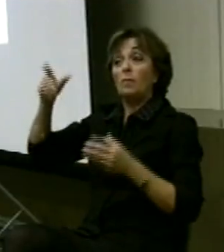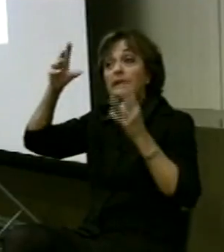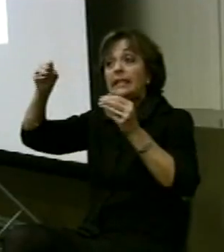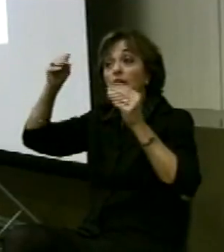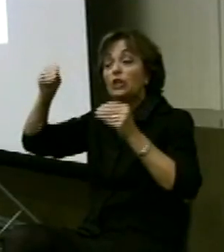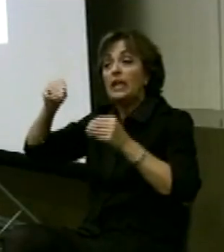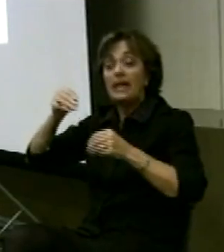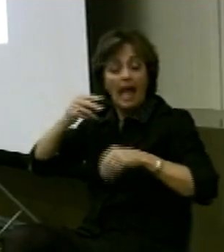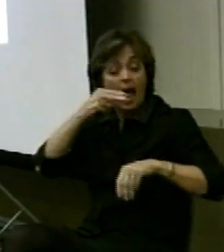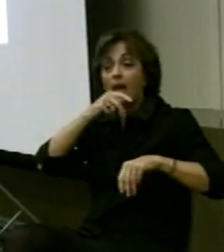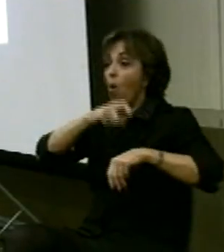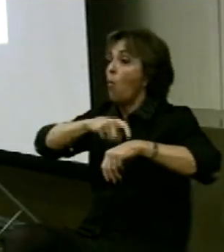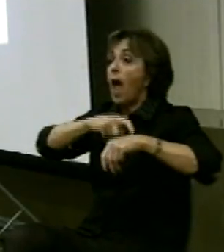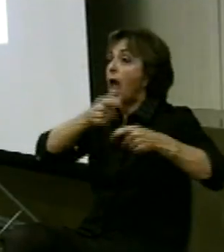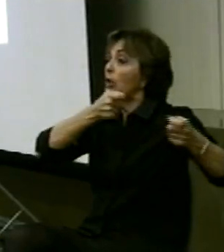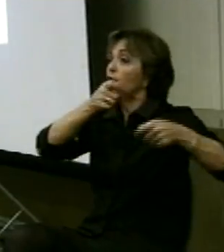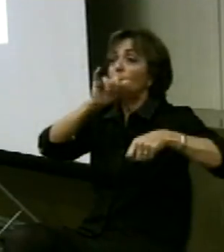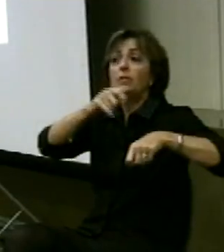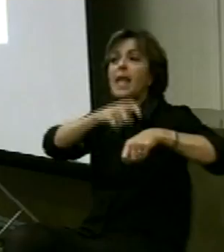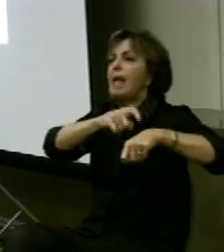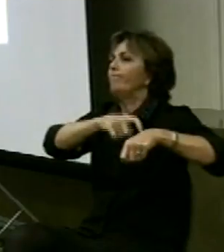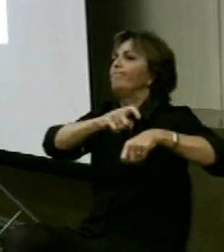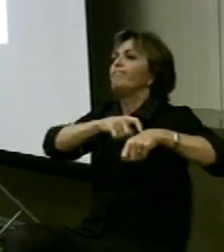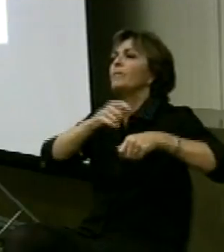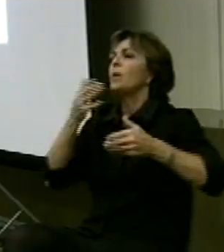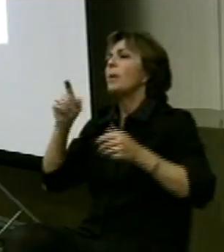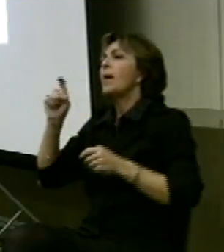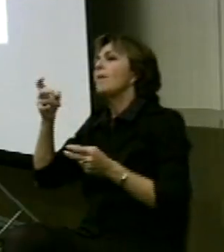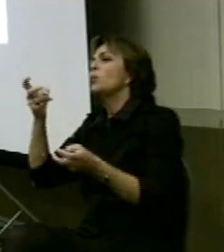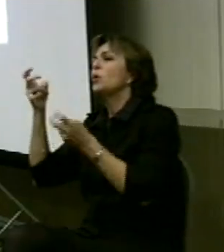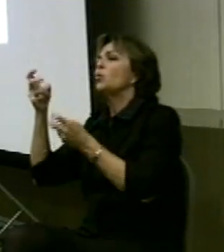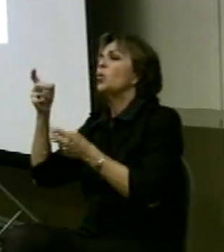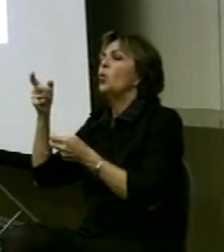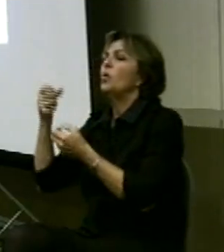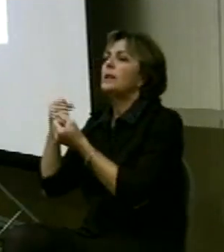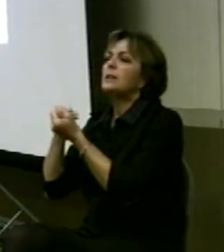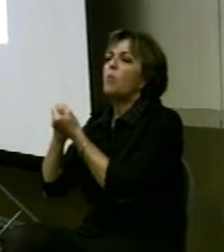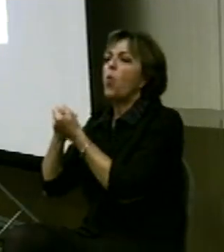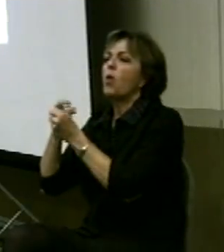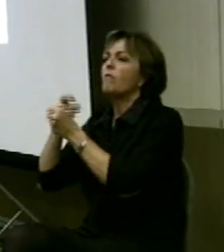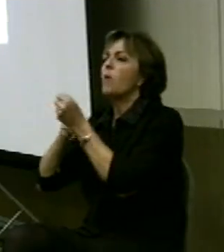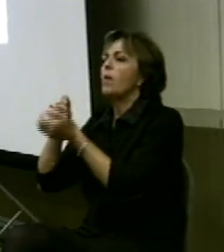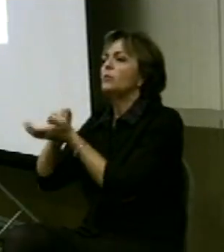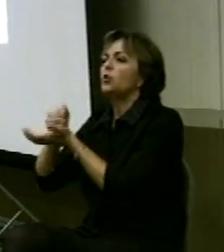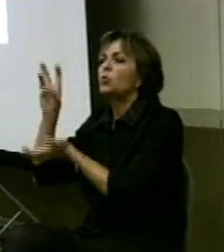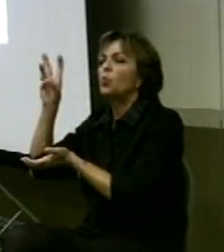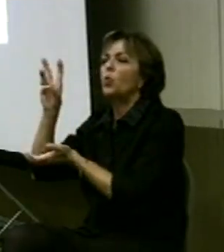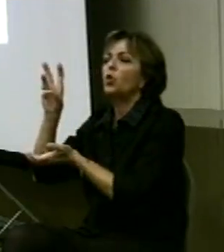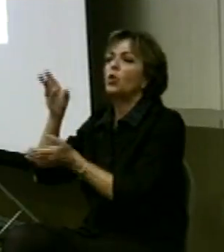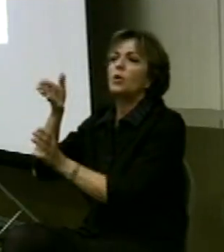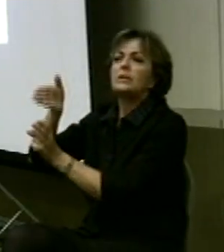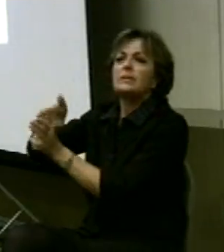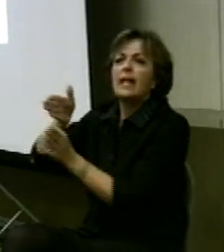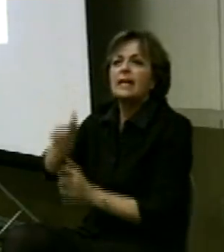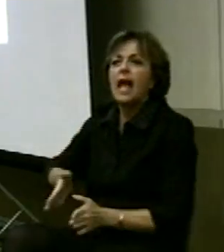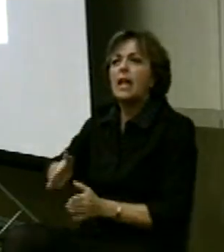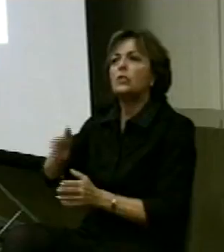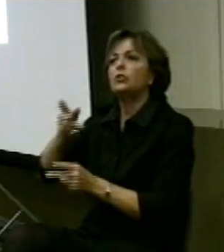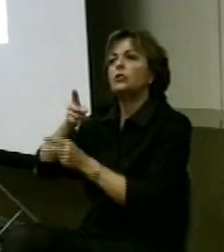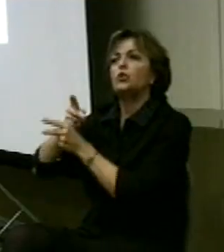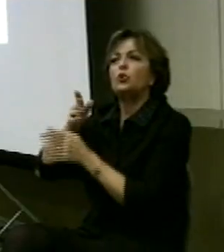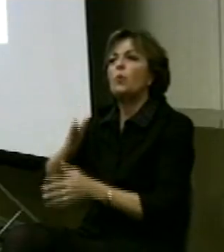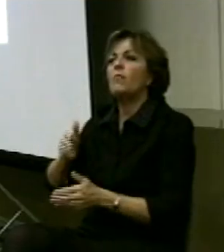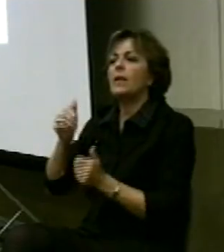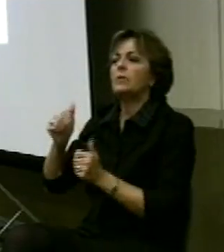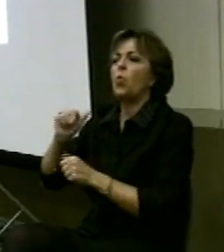this stopwatch. So you would need to maybe recruit the support of a social worker, a psychologist, your supervisor, maybe